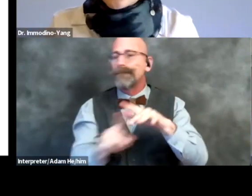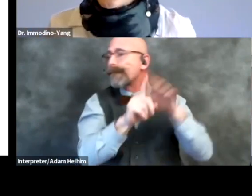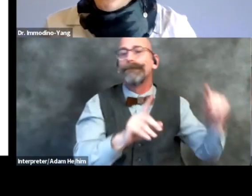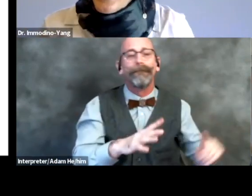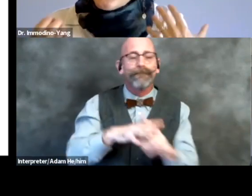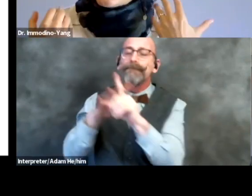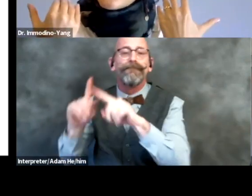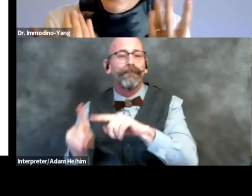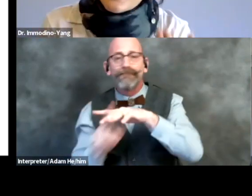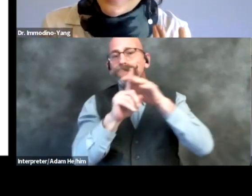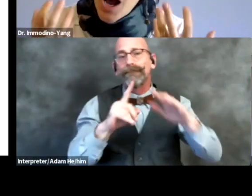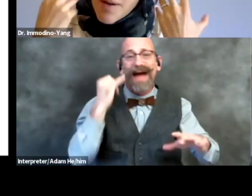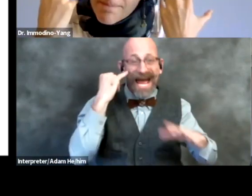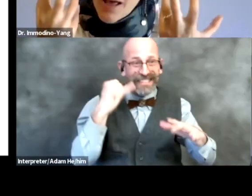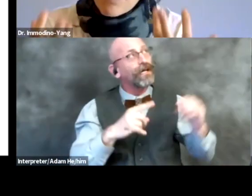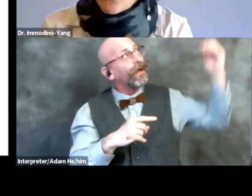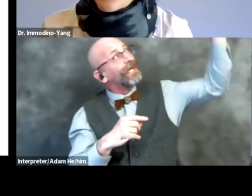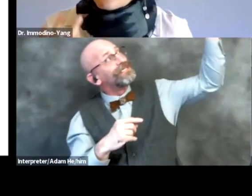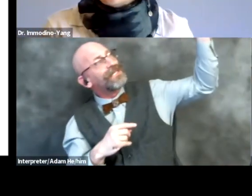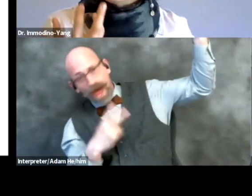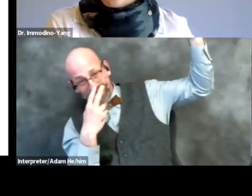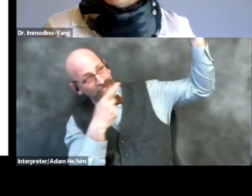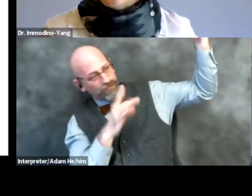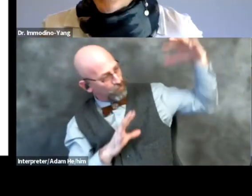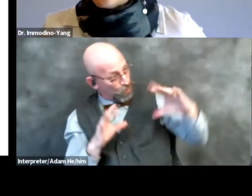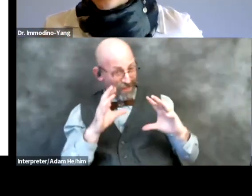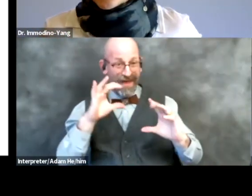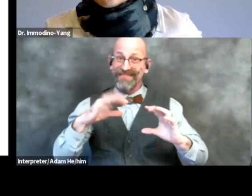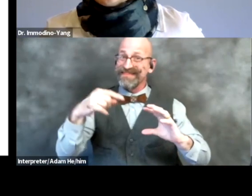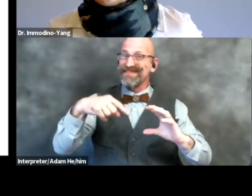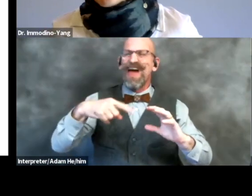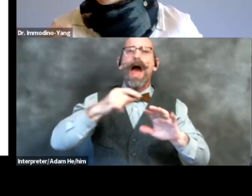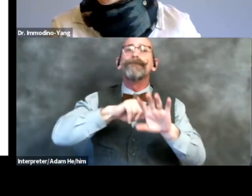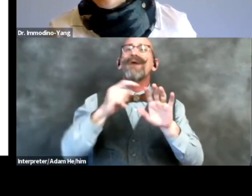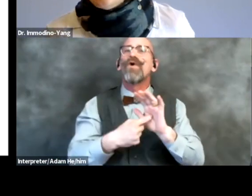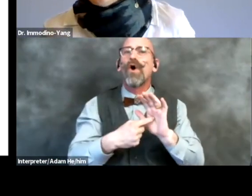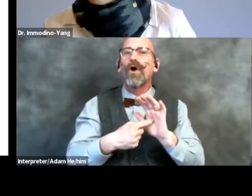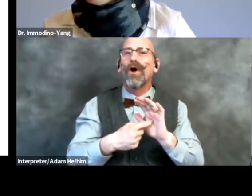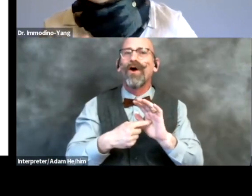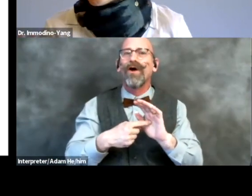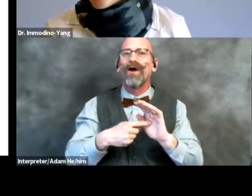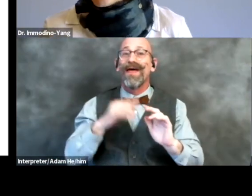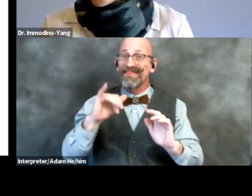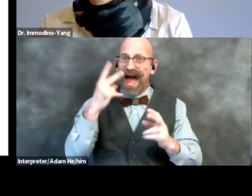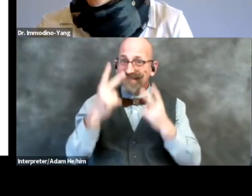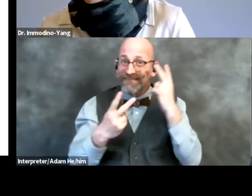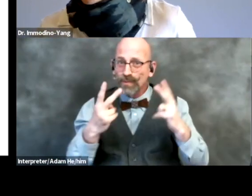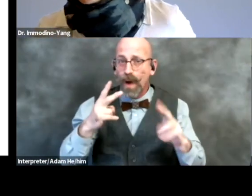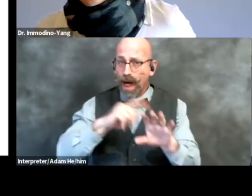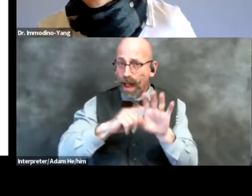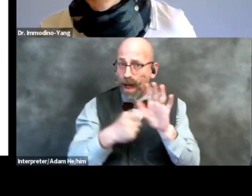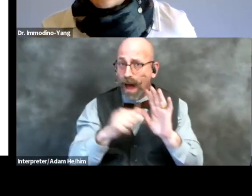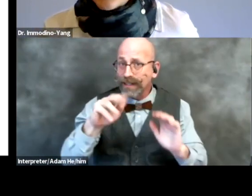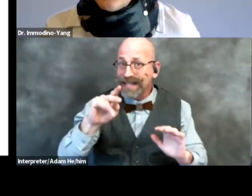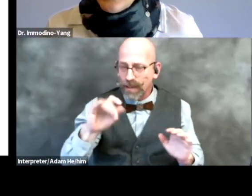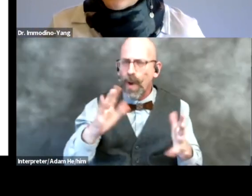it and all these things. And it's that metaphor, that visual analogy that I want you to bring to the work that I'm about